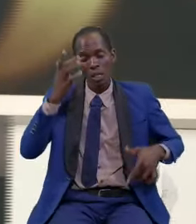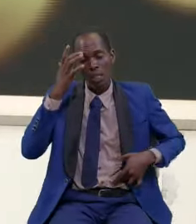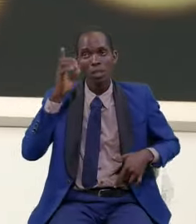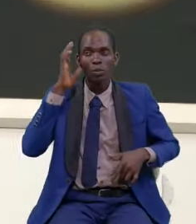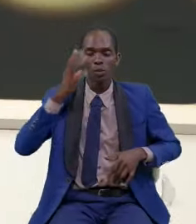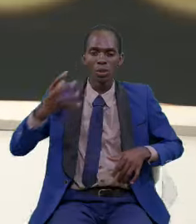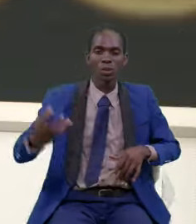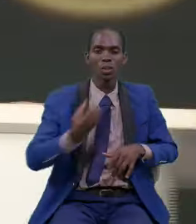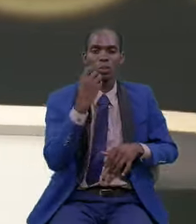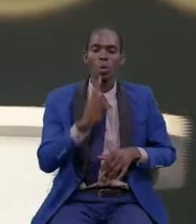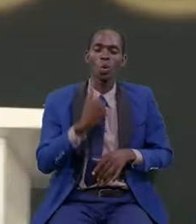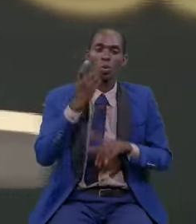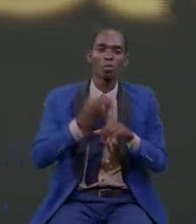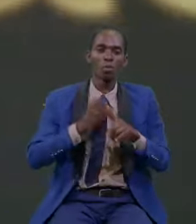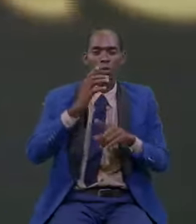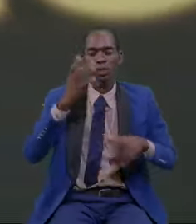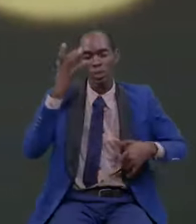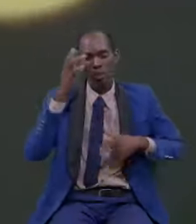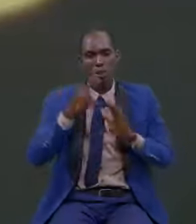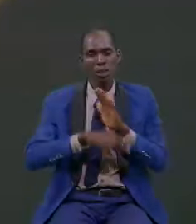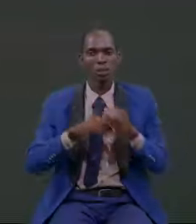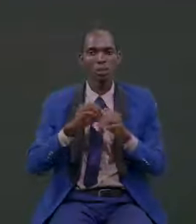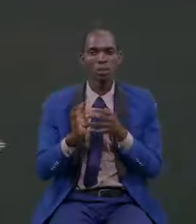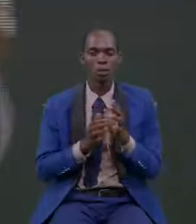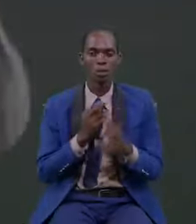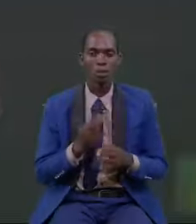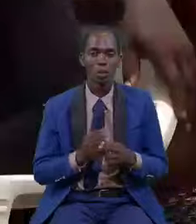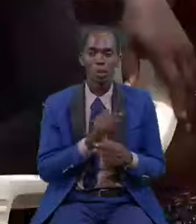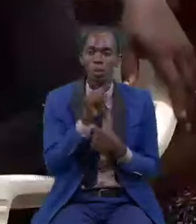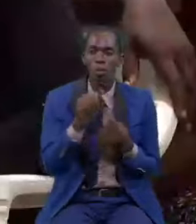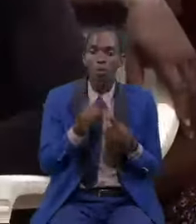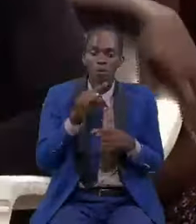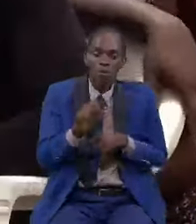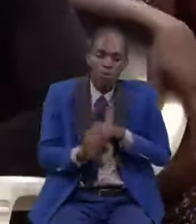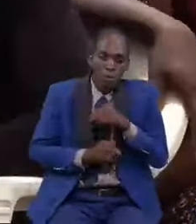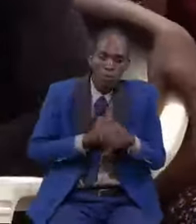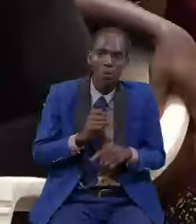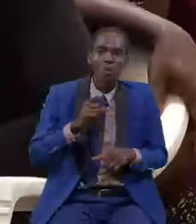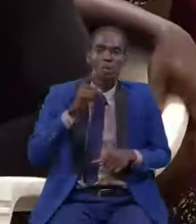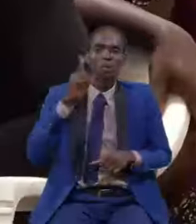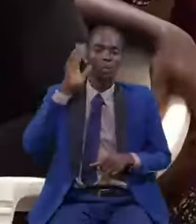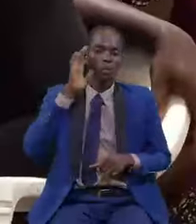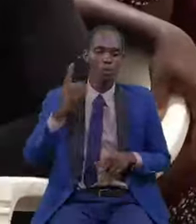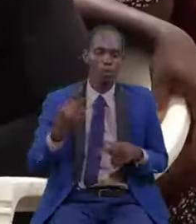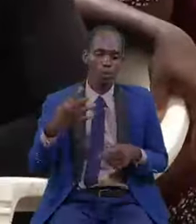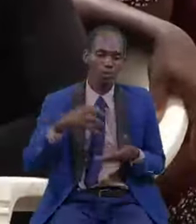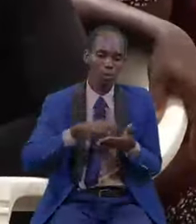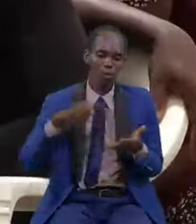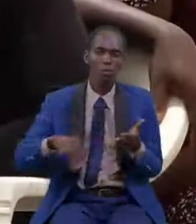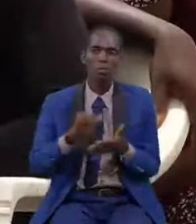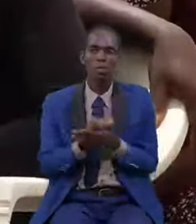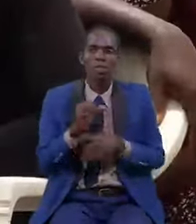sick bed. When you suffer, he'll come, he'll take the suffering away.